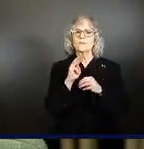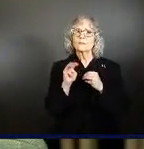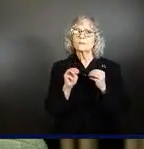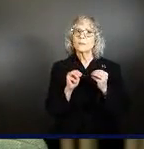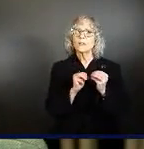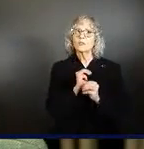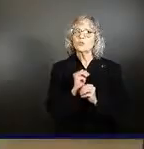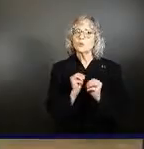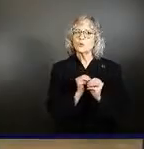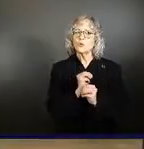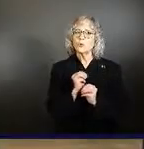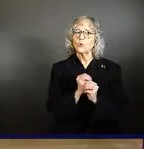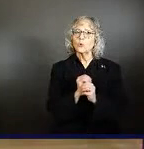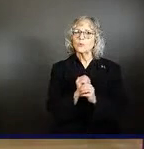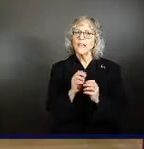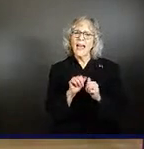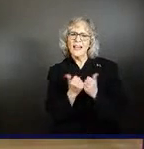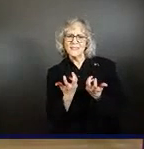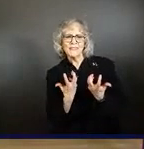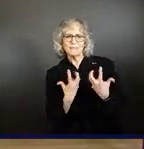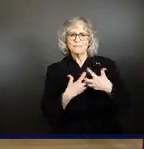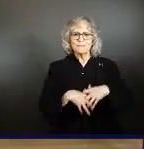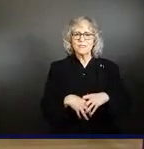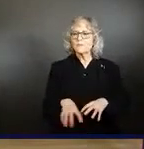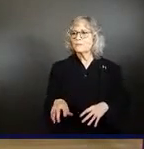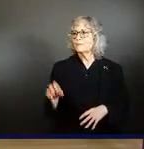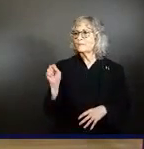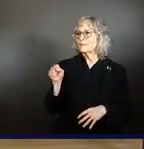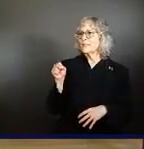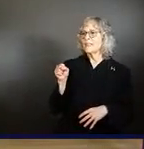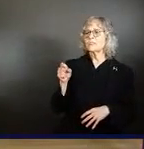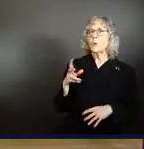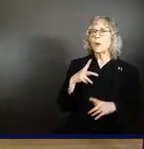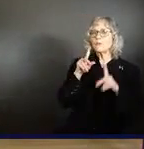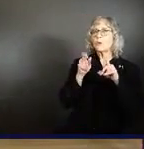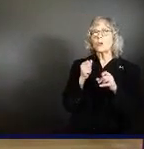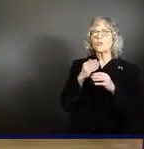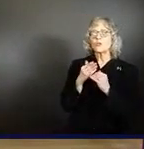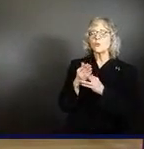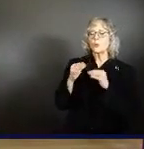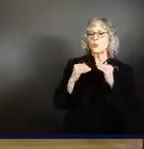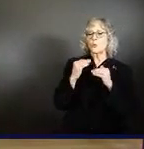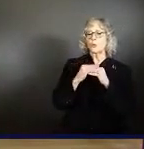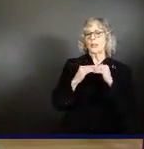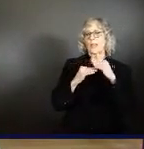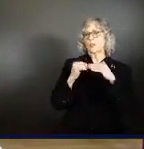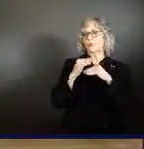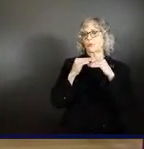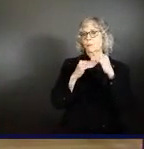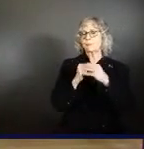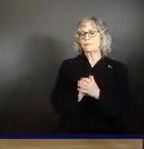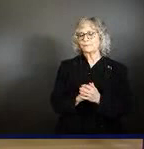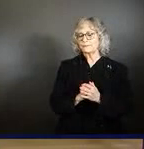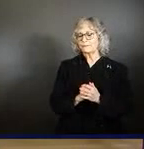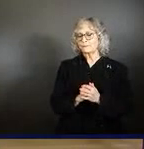together? Yeah, so we're going through these questions through layers. The thing to understand is that